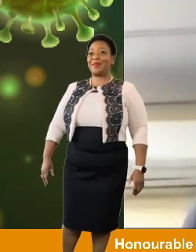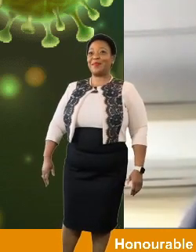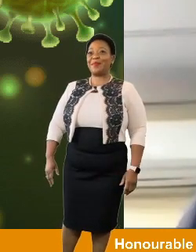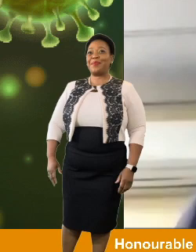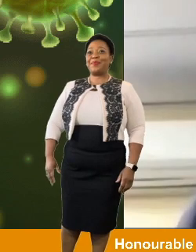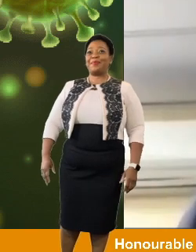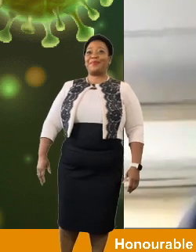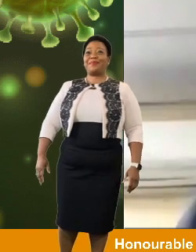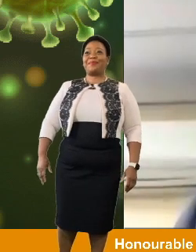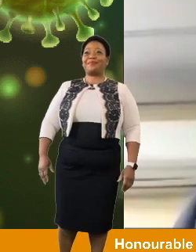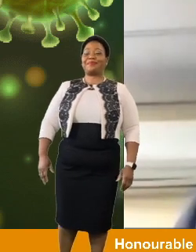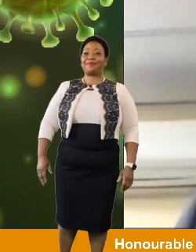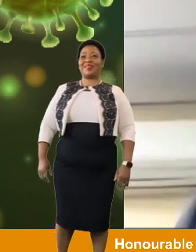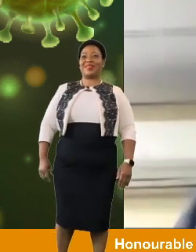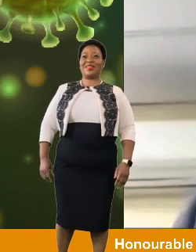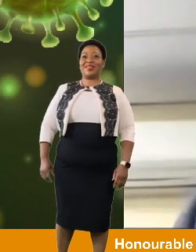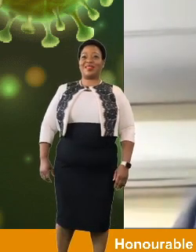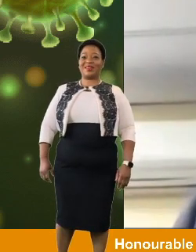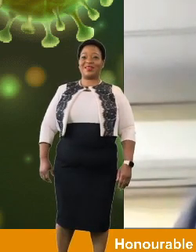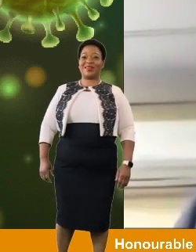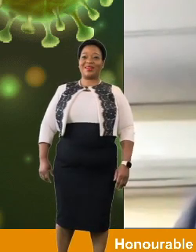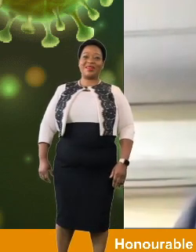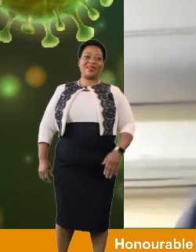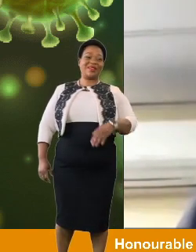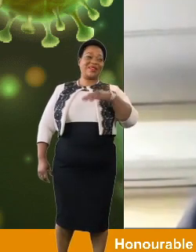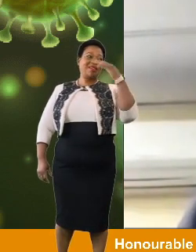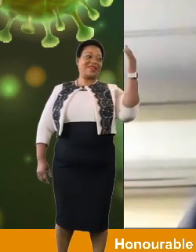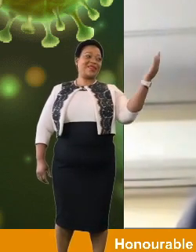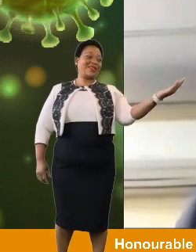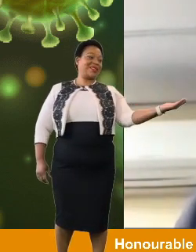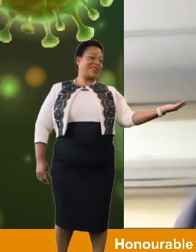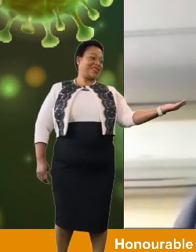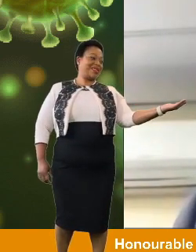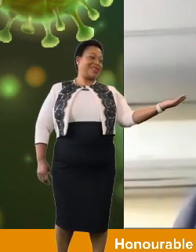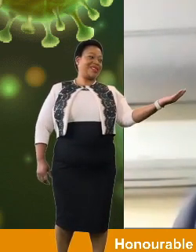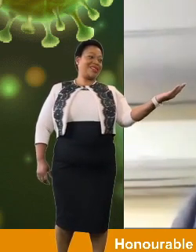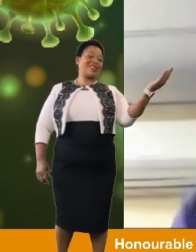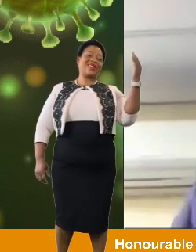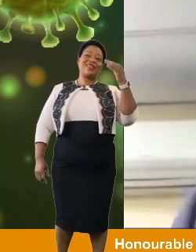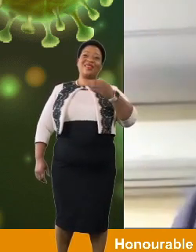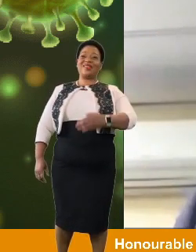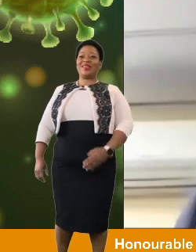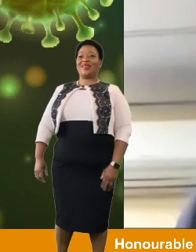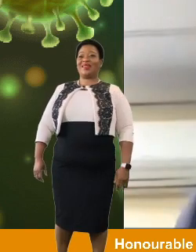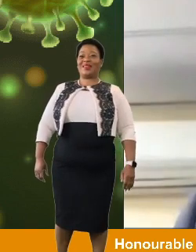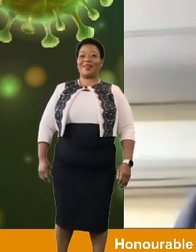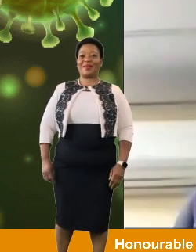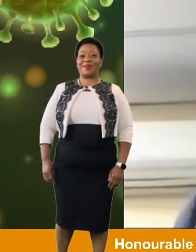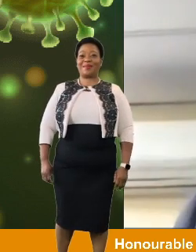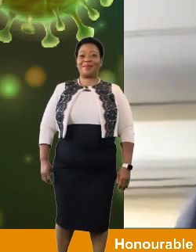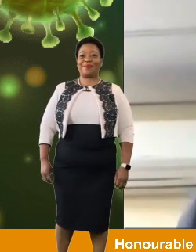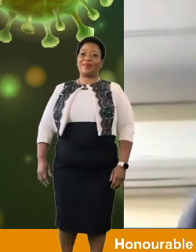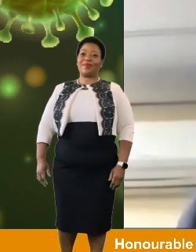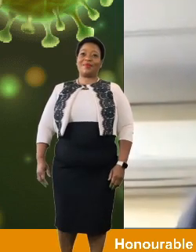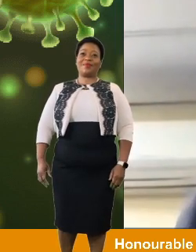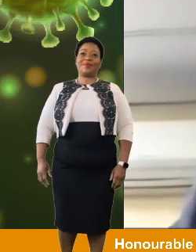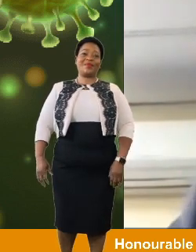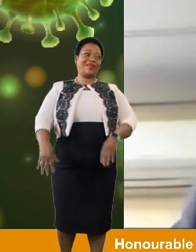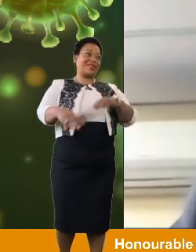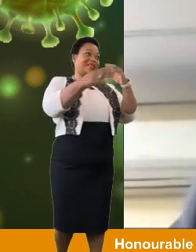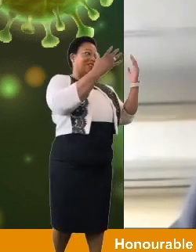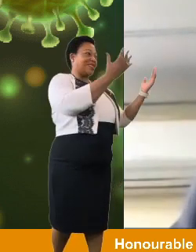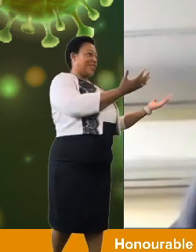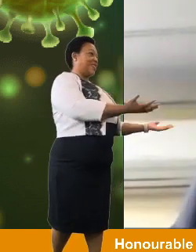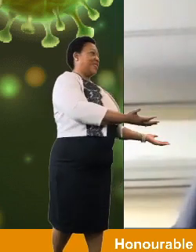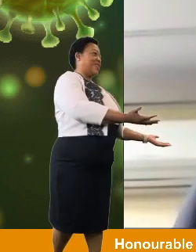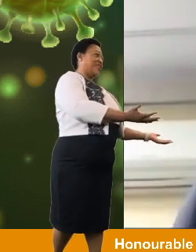an agreement of what they're going to pay. We'll then honor our agreement, will then honor our requirements to pay the